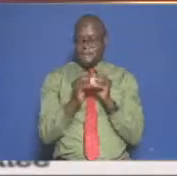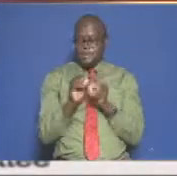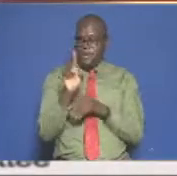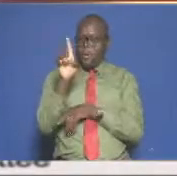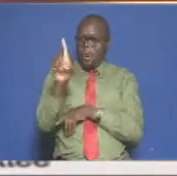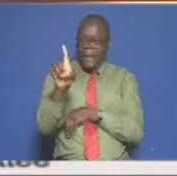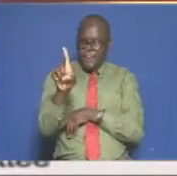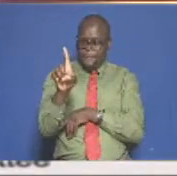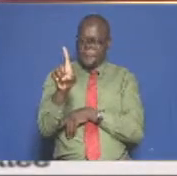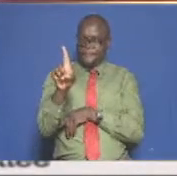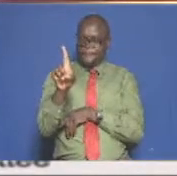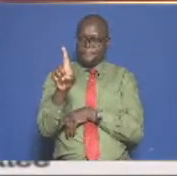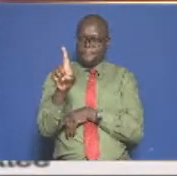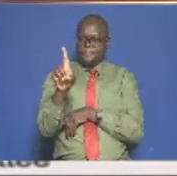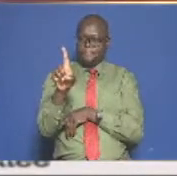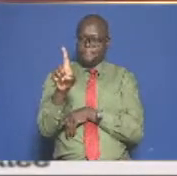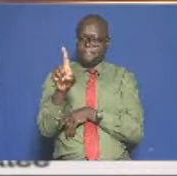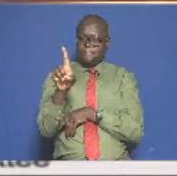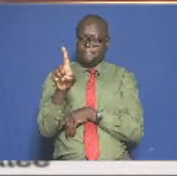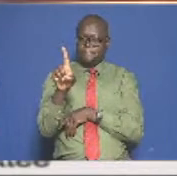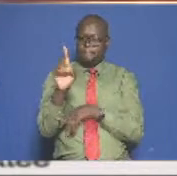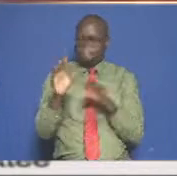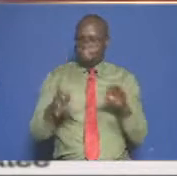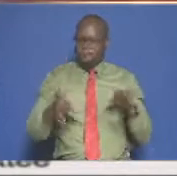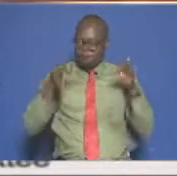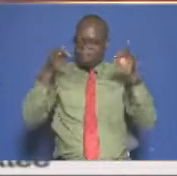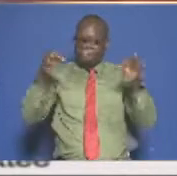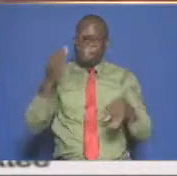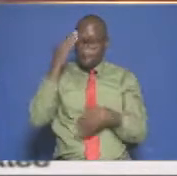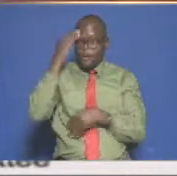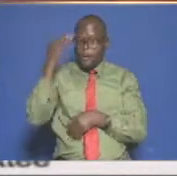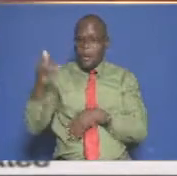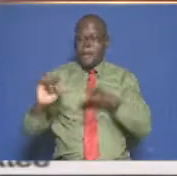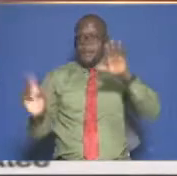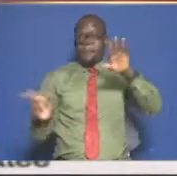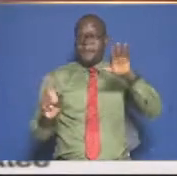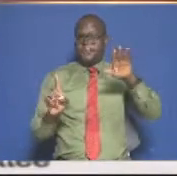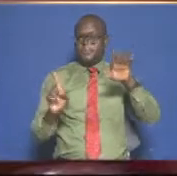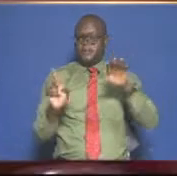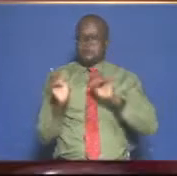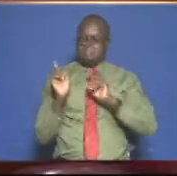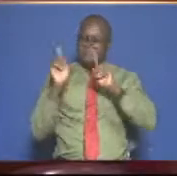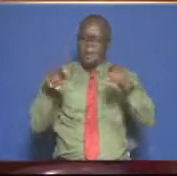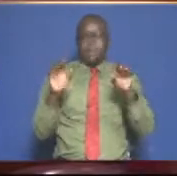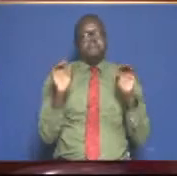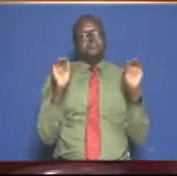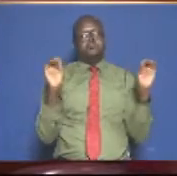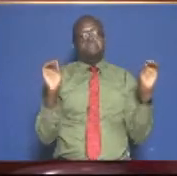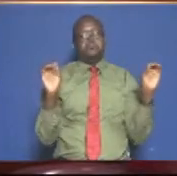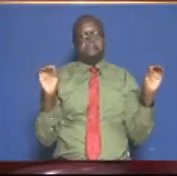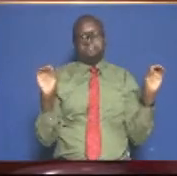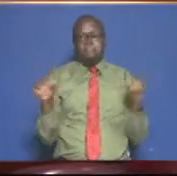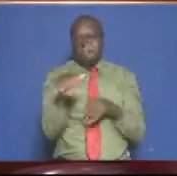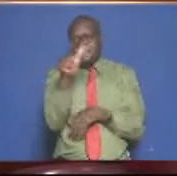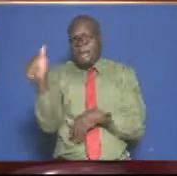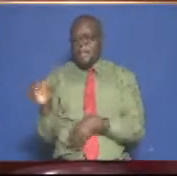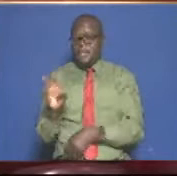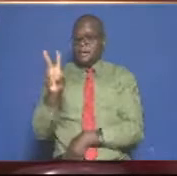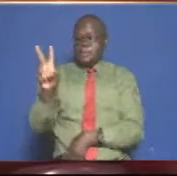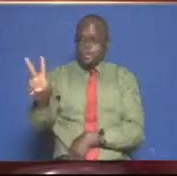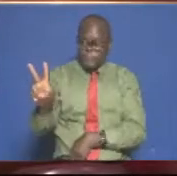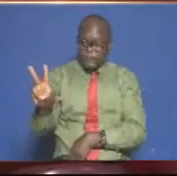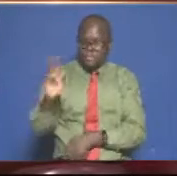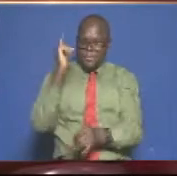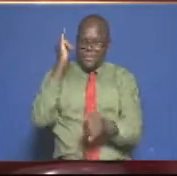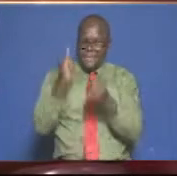which was postponed because the ministry was unable to attend, and the other two, but the